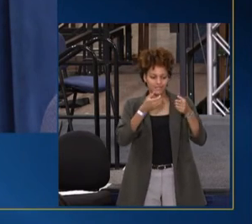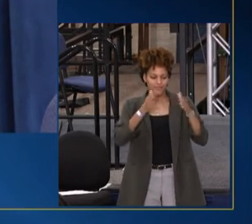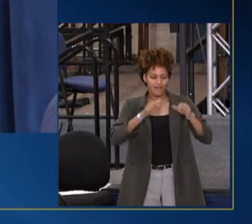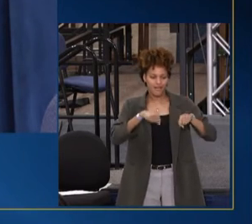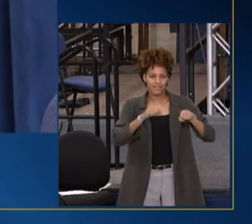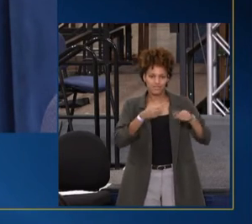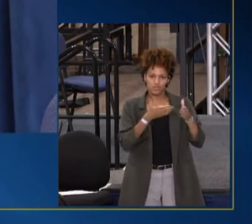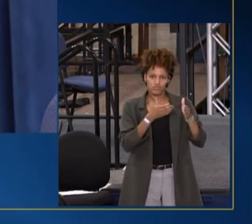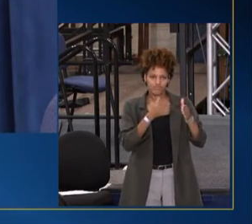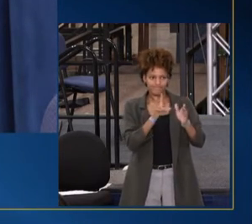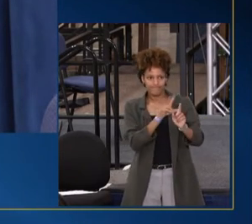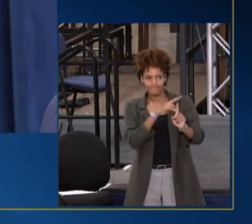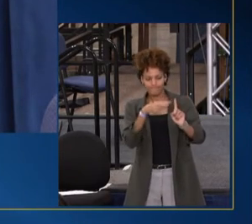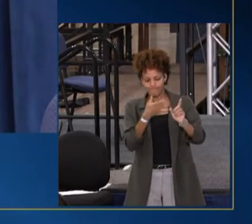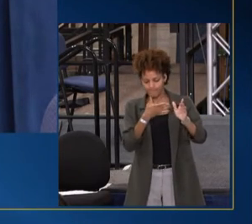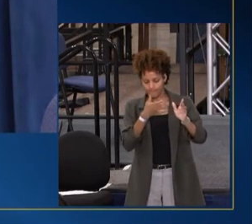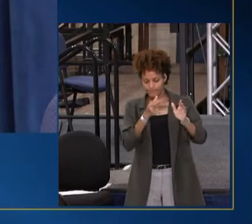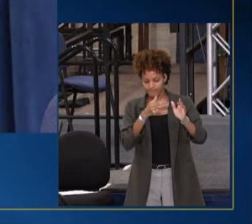that